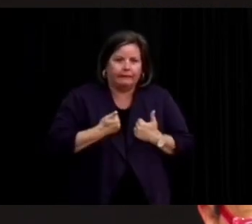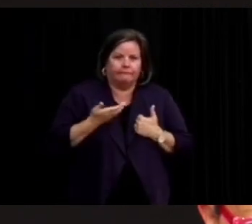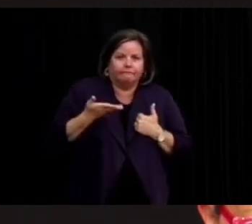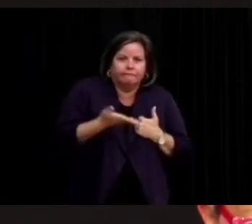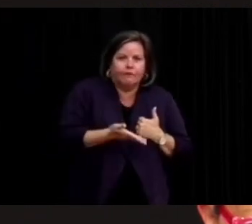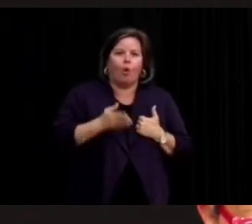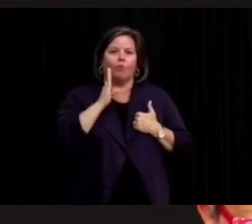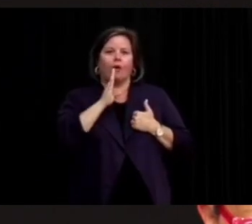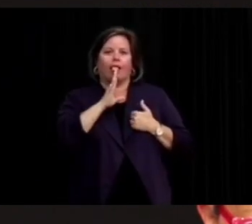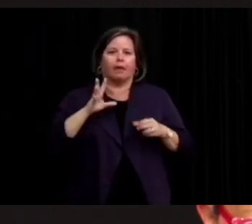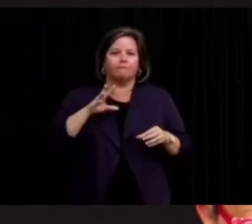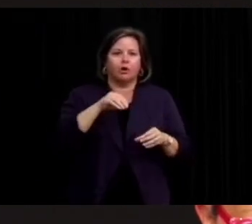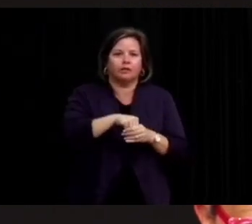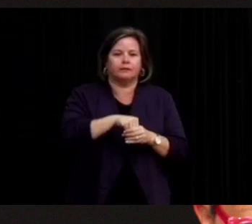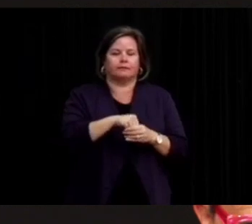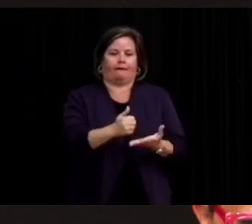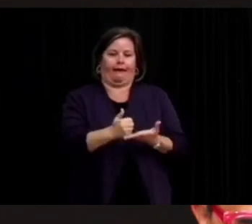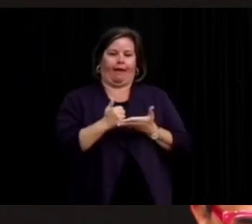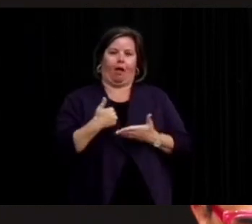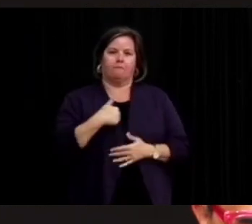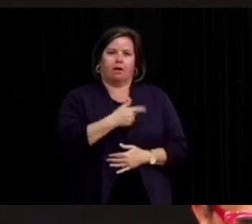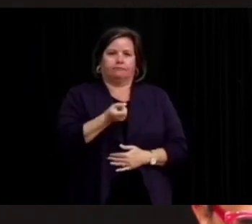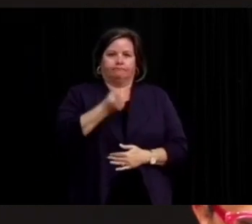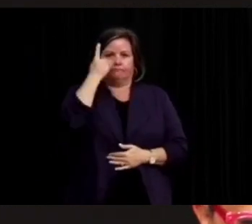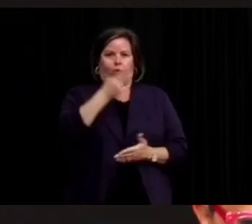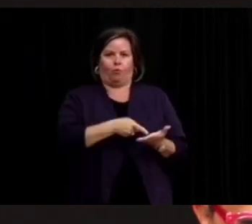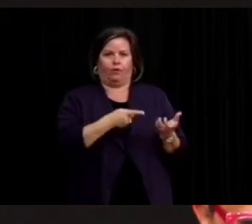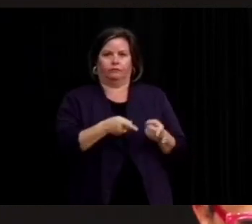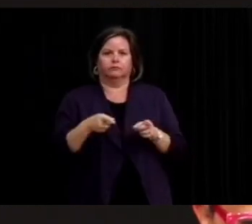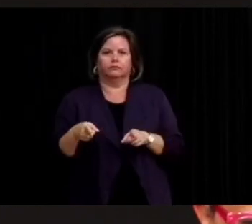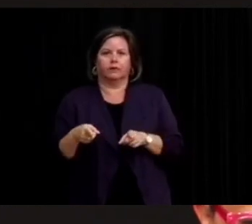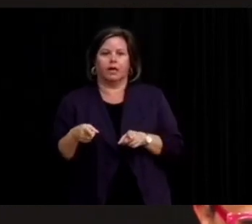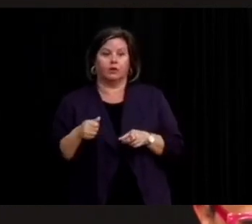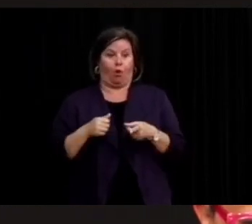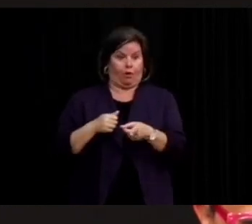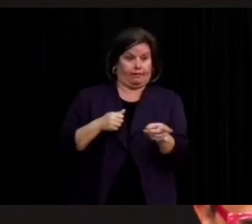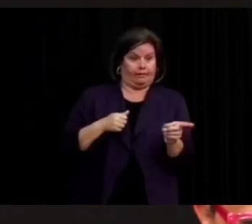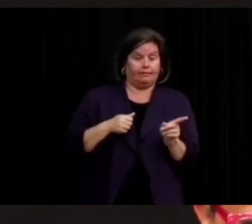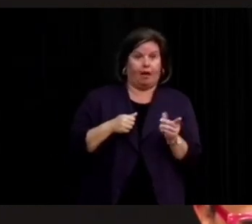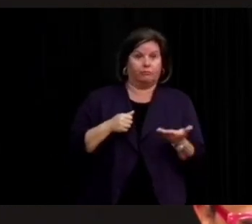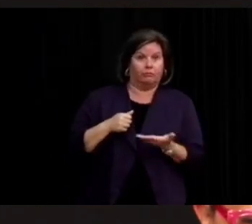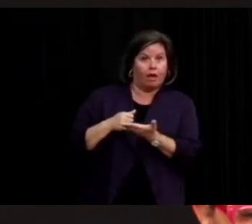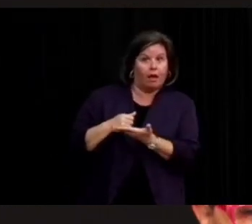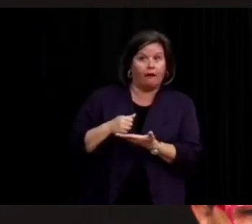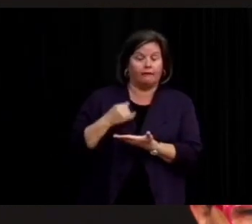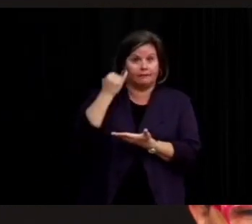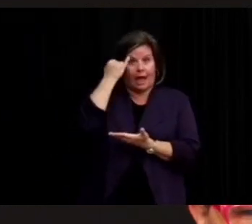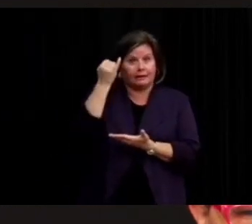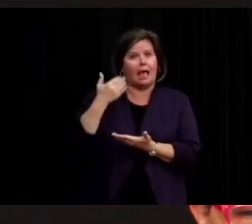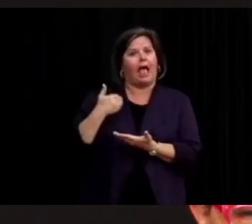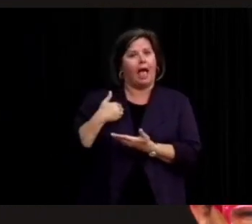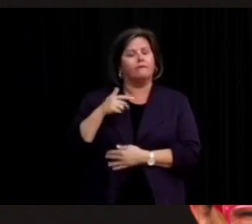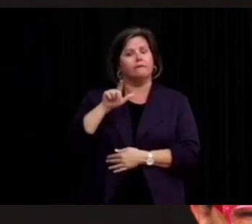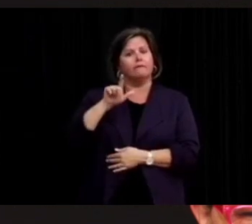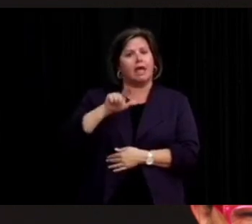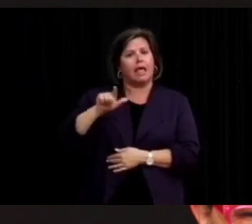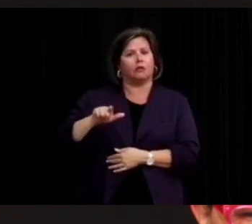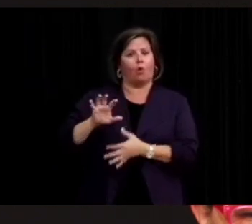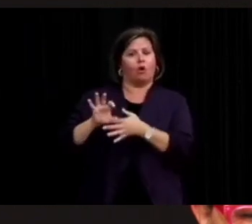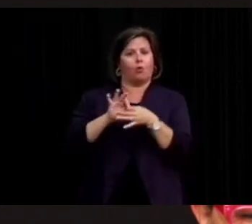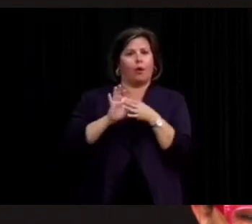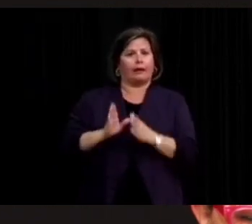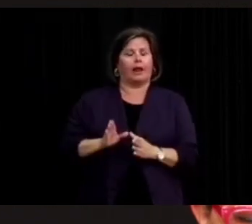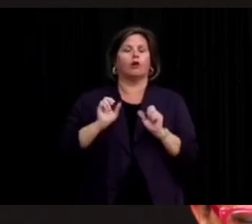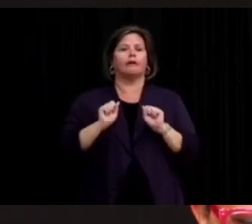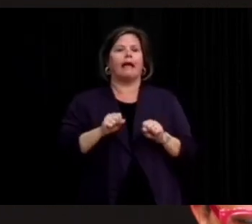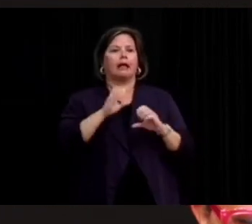participants that's going to help us. And they actually brought forth the idea of having a landlord coordinator to help them even